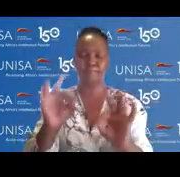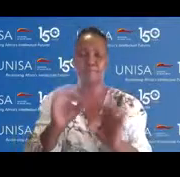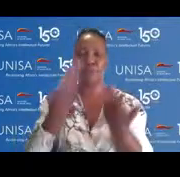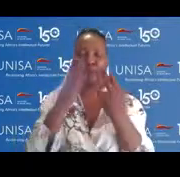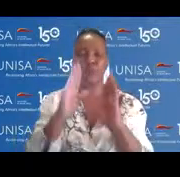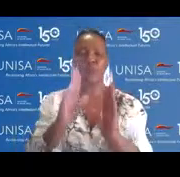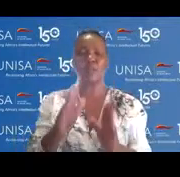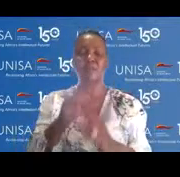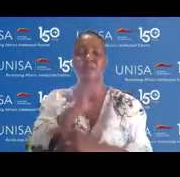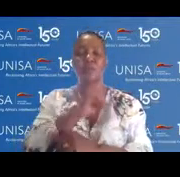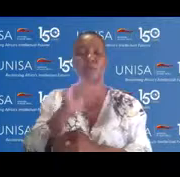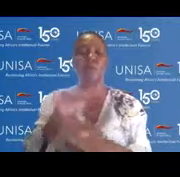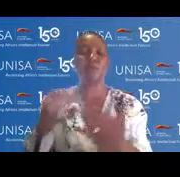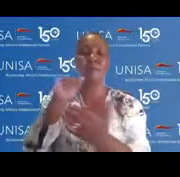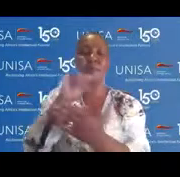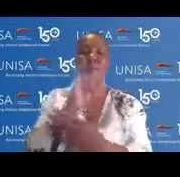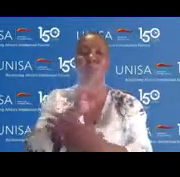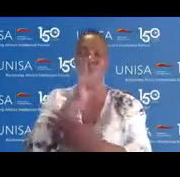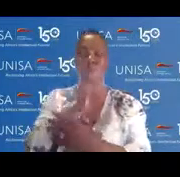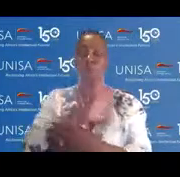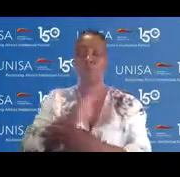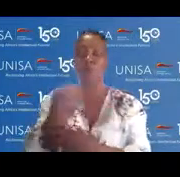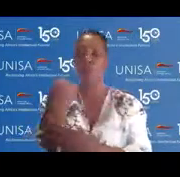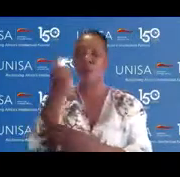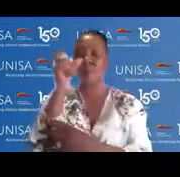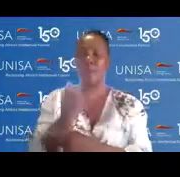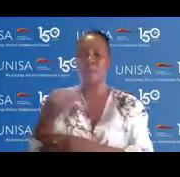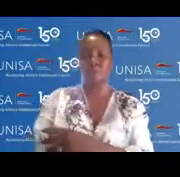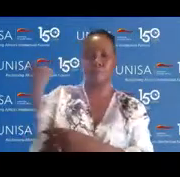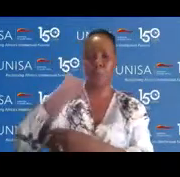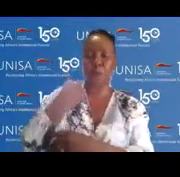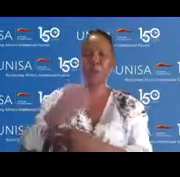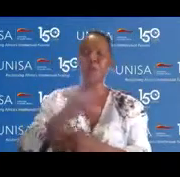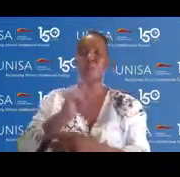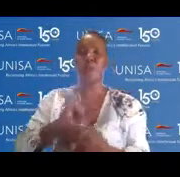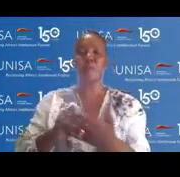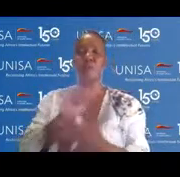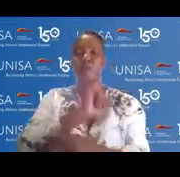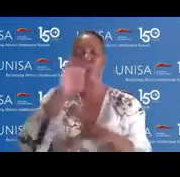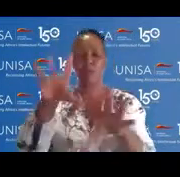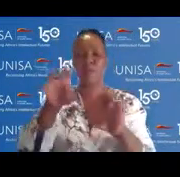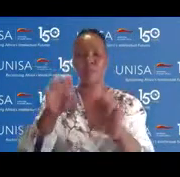so nobody phones you when you're writing your exam. So that's quite a good benefit there.